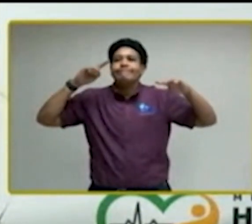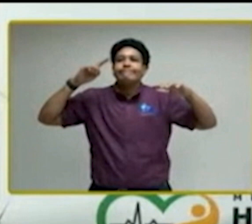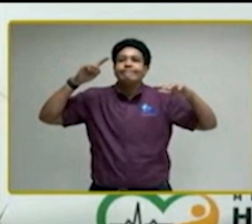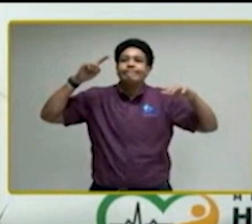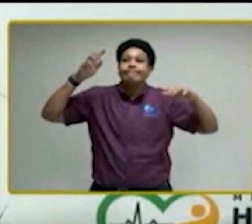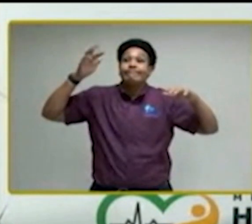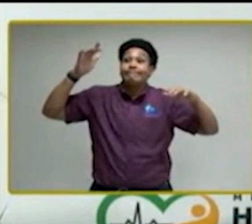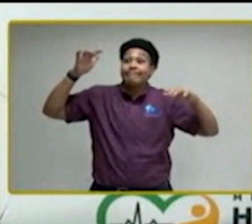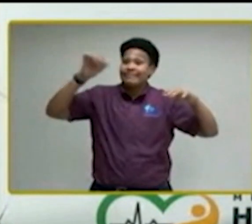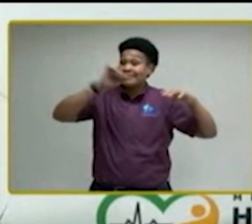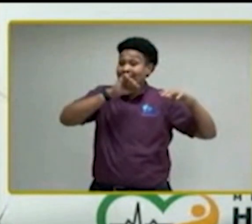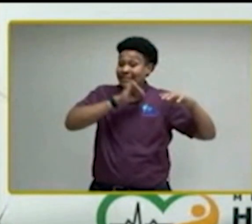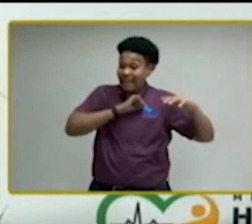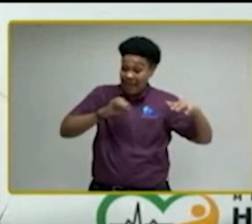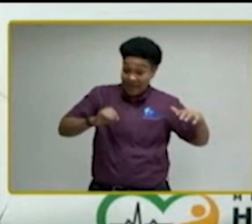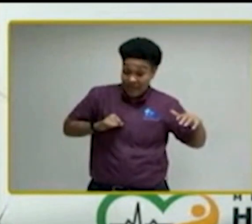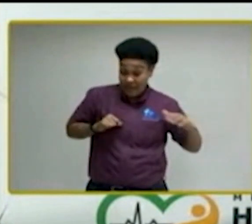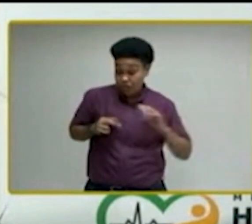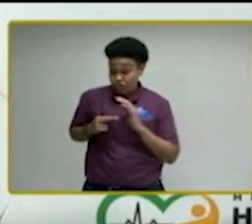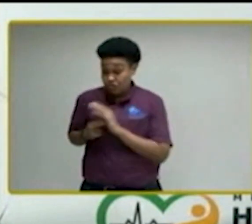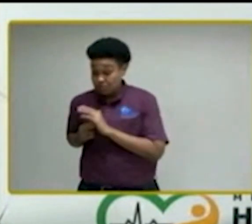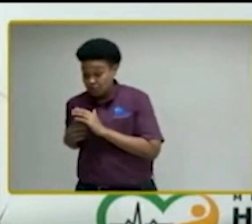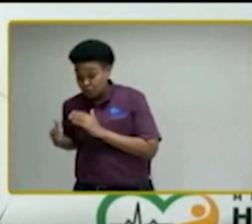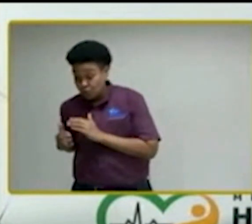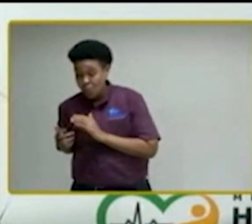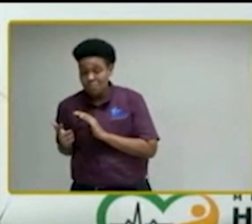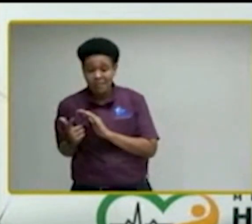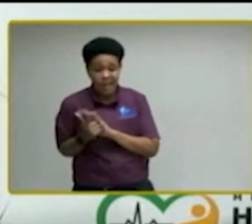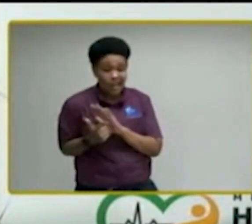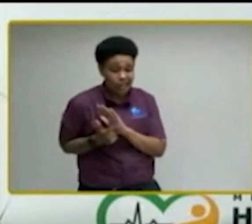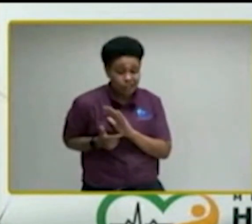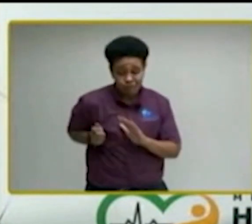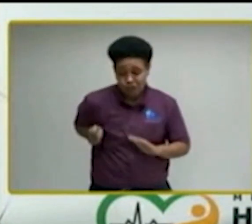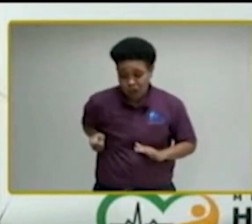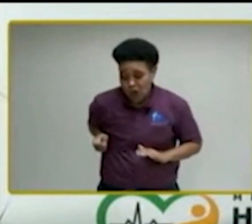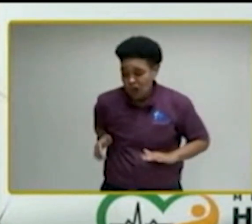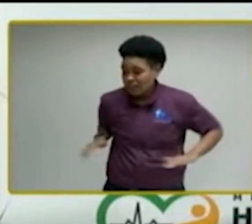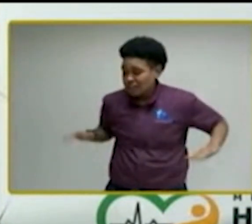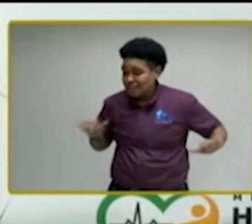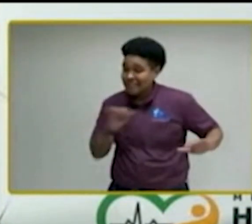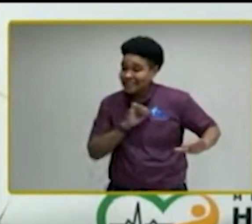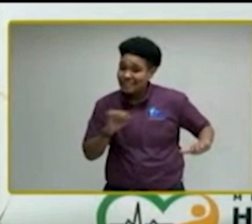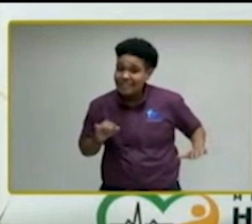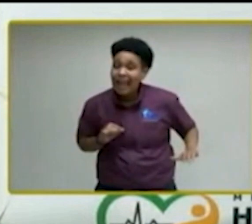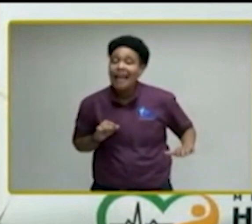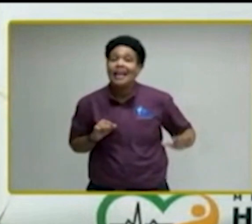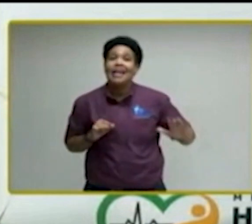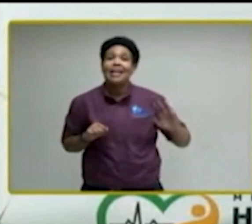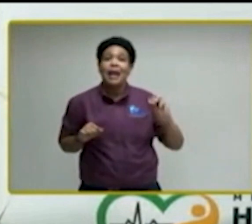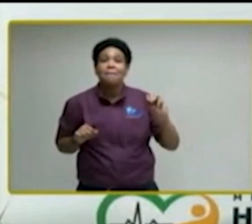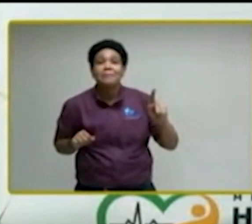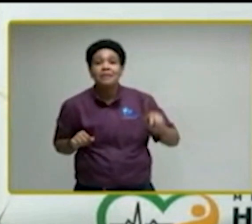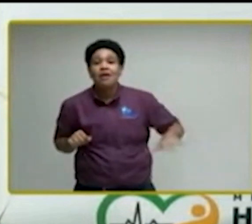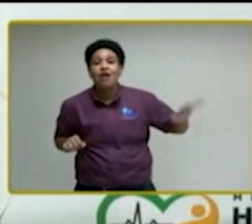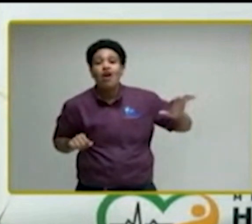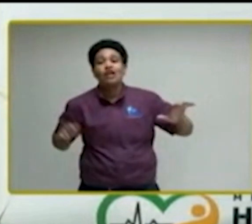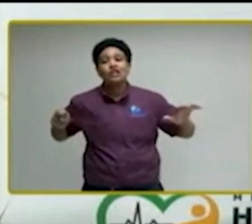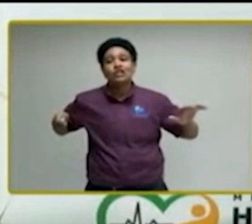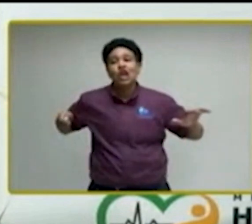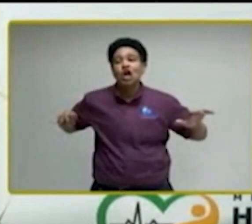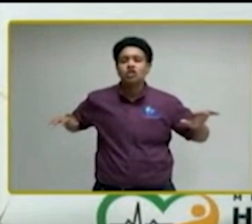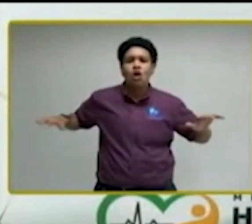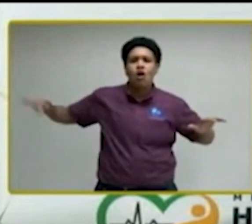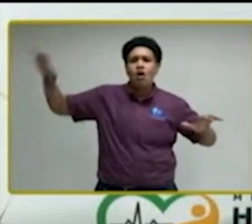house, the 3 arms of government, executive, legislature, and judiciary. As you know, the judges are a part of that